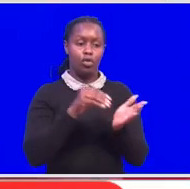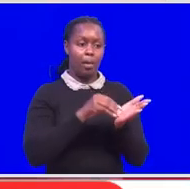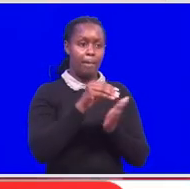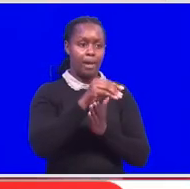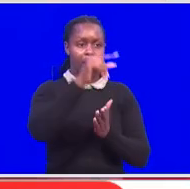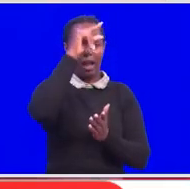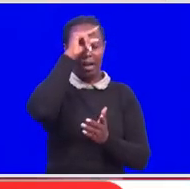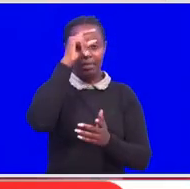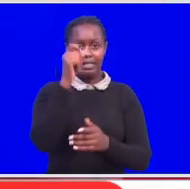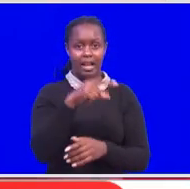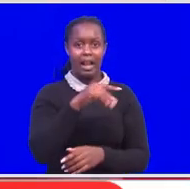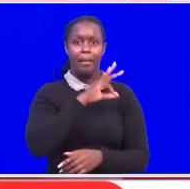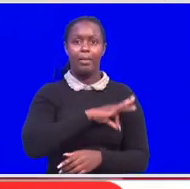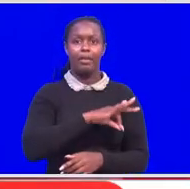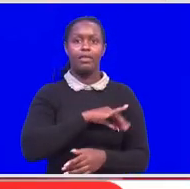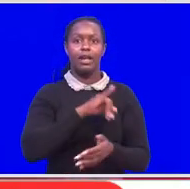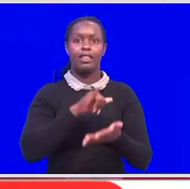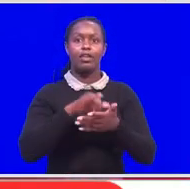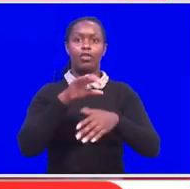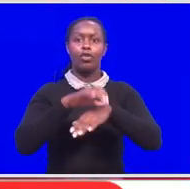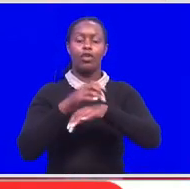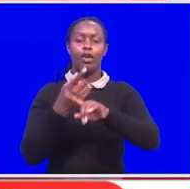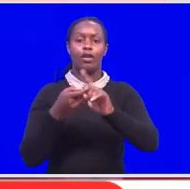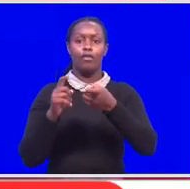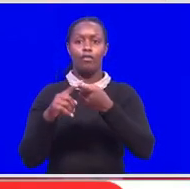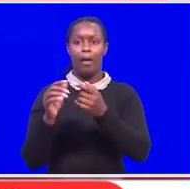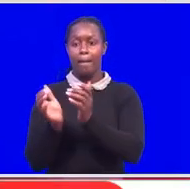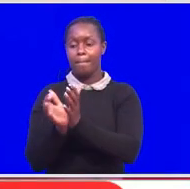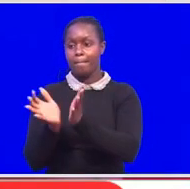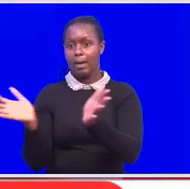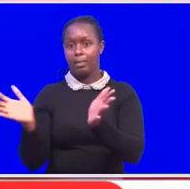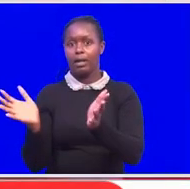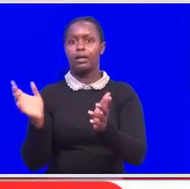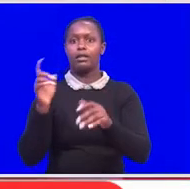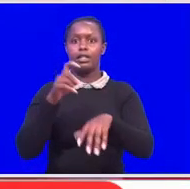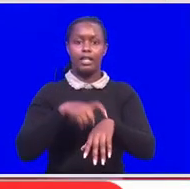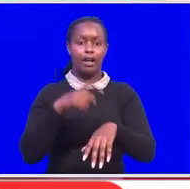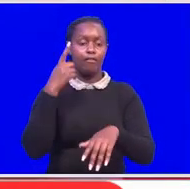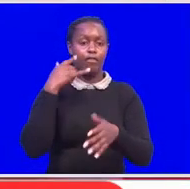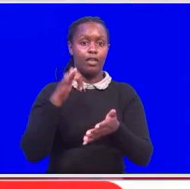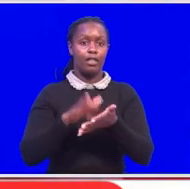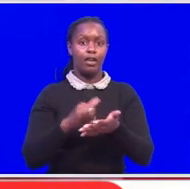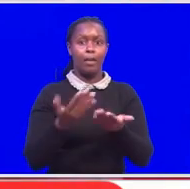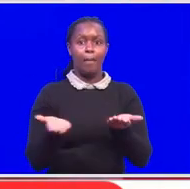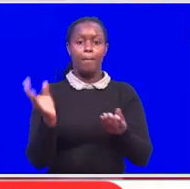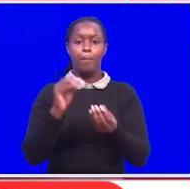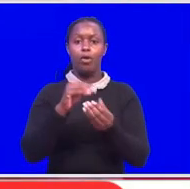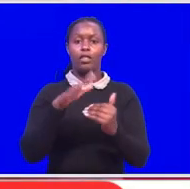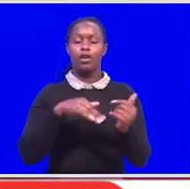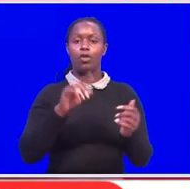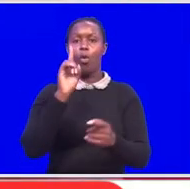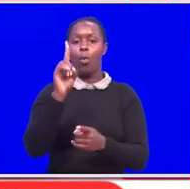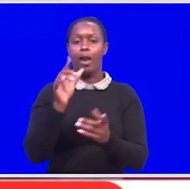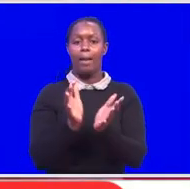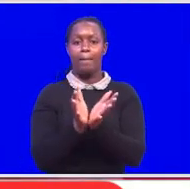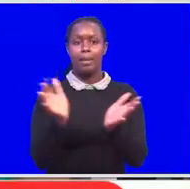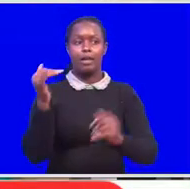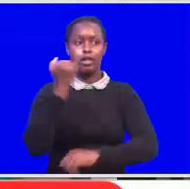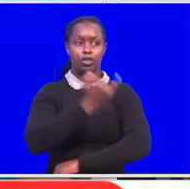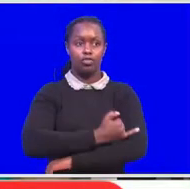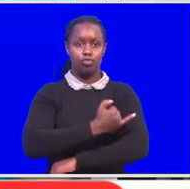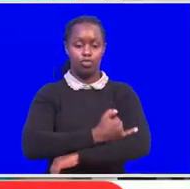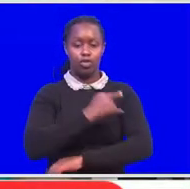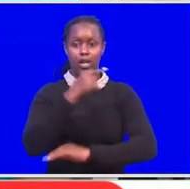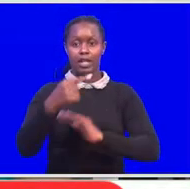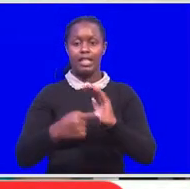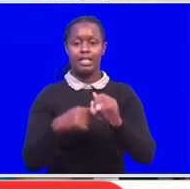benefits irregularly earned from public coffers during the period they served in more than one public institution. The move by the